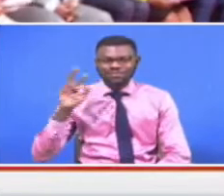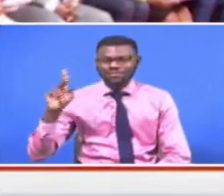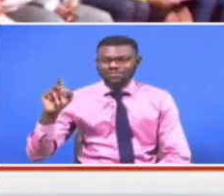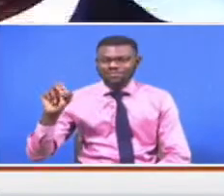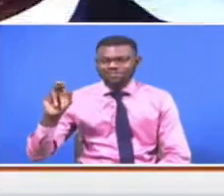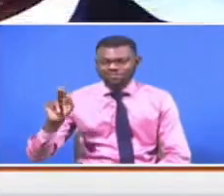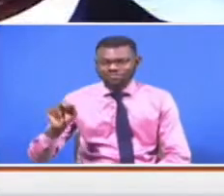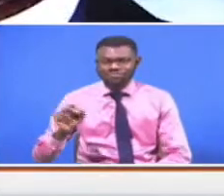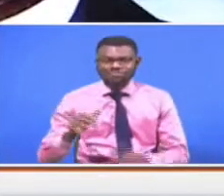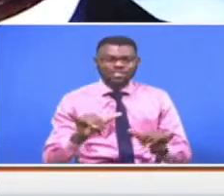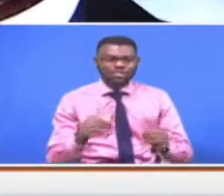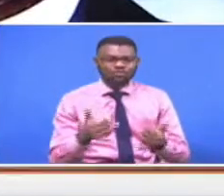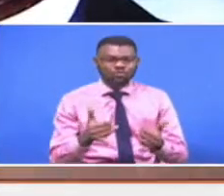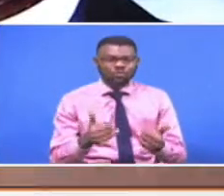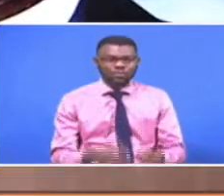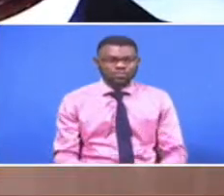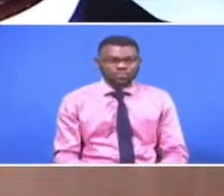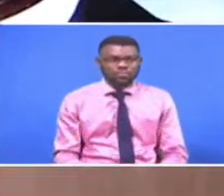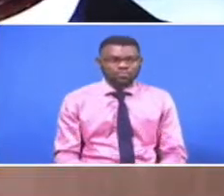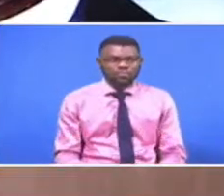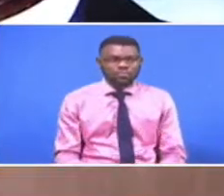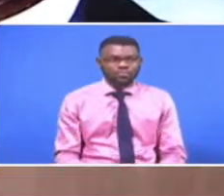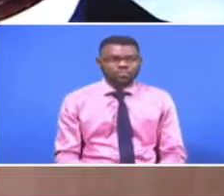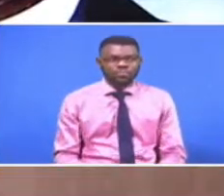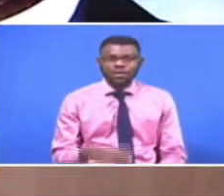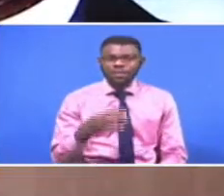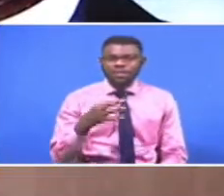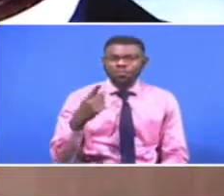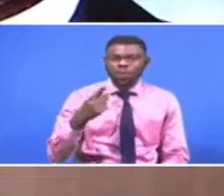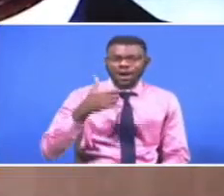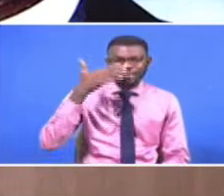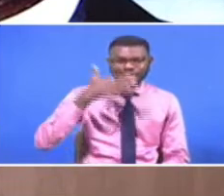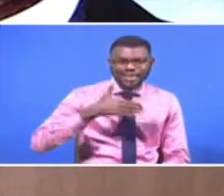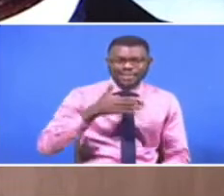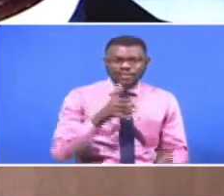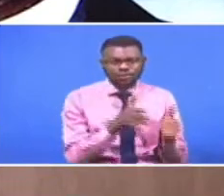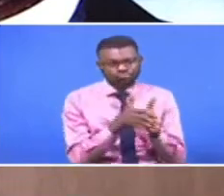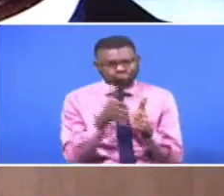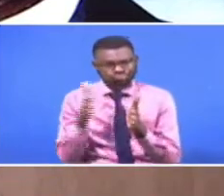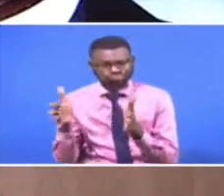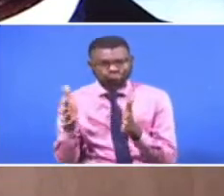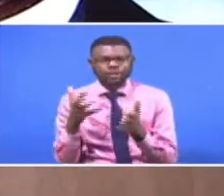News. With a timeline of 31 days to conclude the talks between the government and